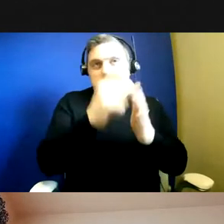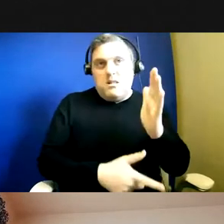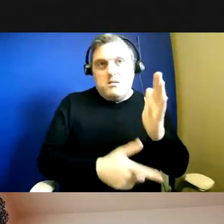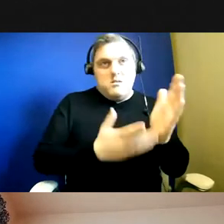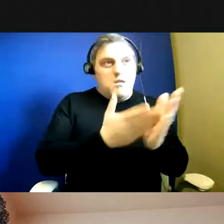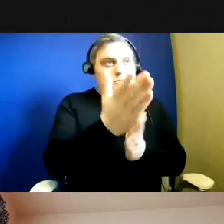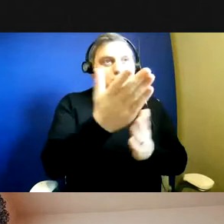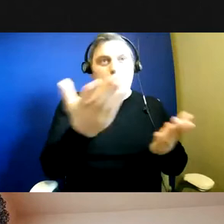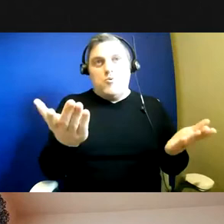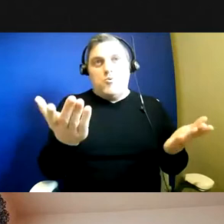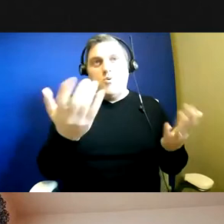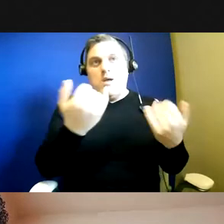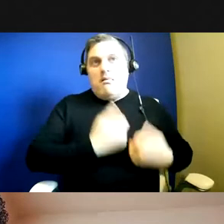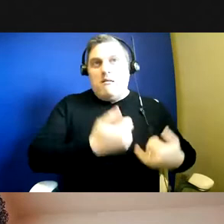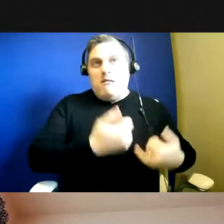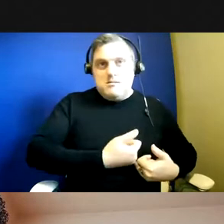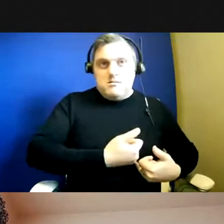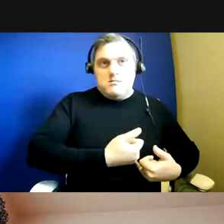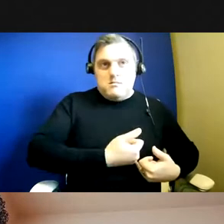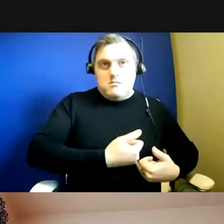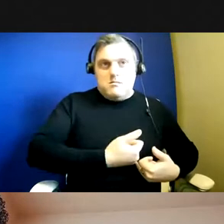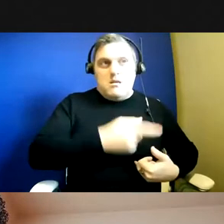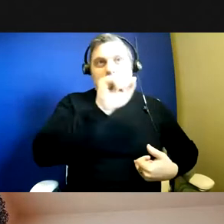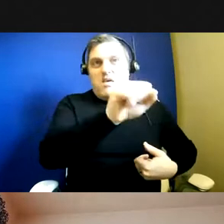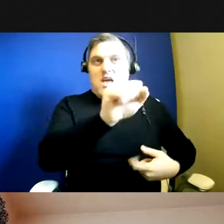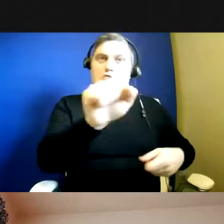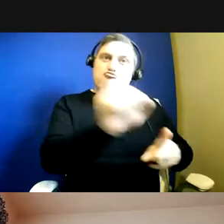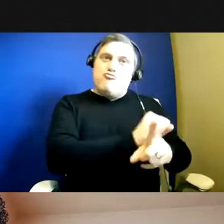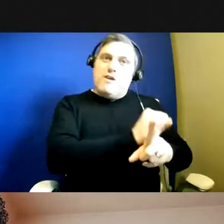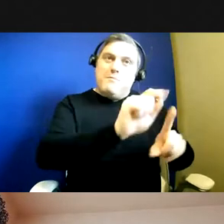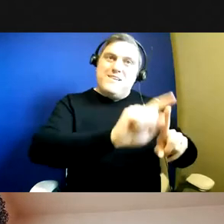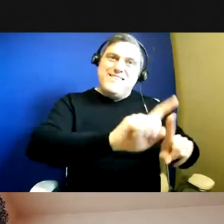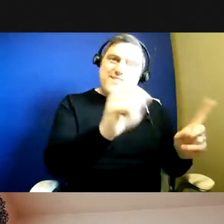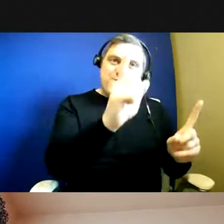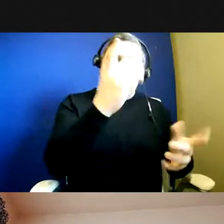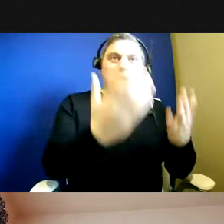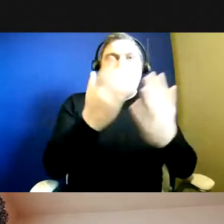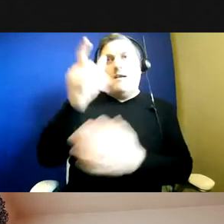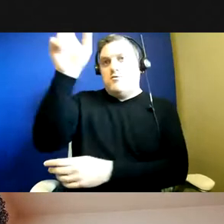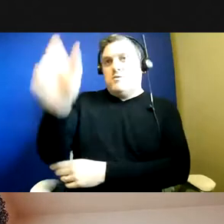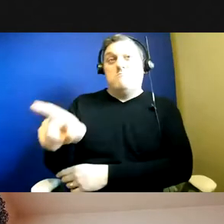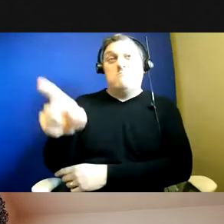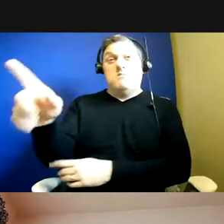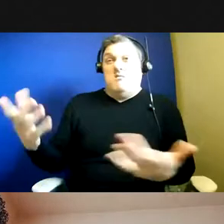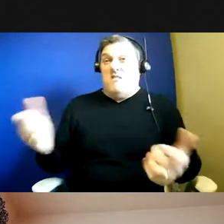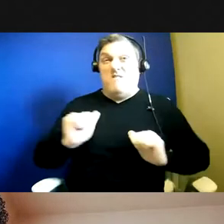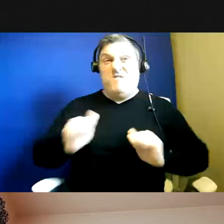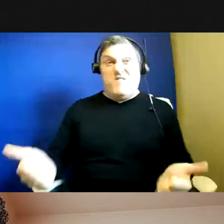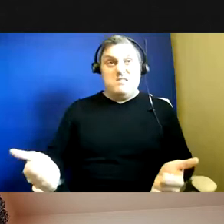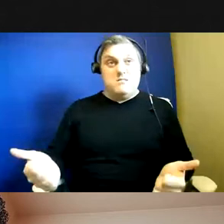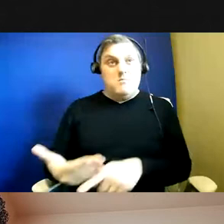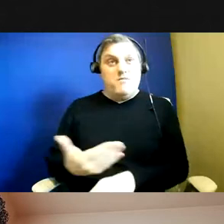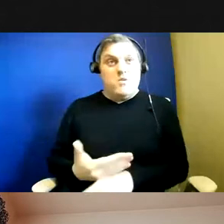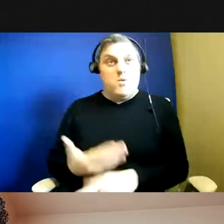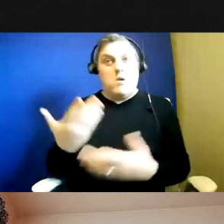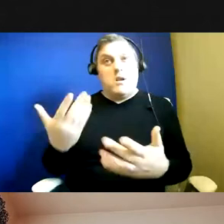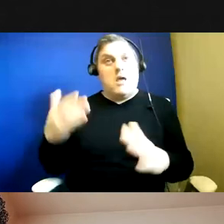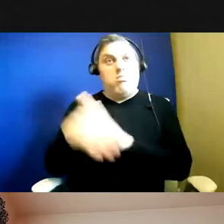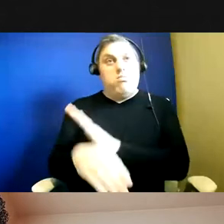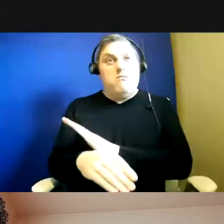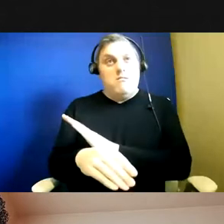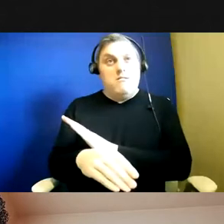a long-term condition will rehabilitate differently to somebody who was previously completely fit and well. So we just take the time to